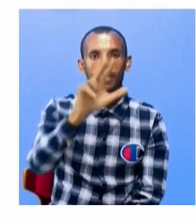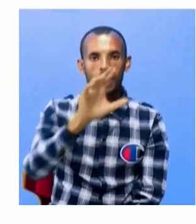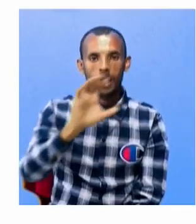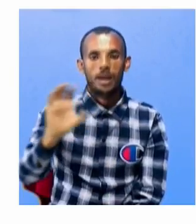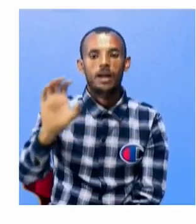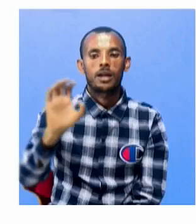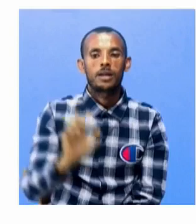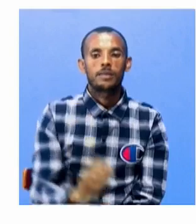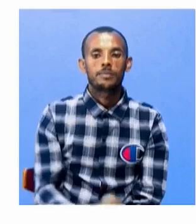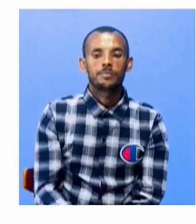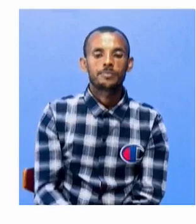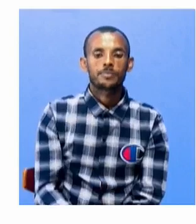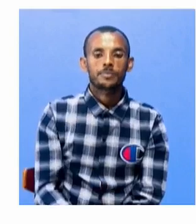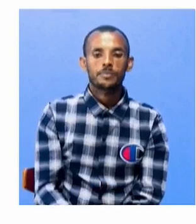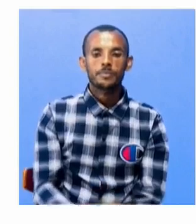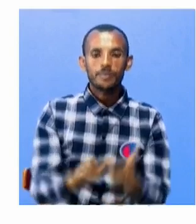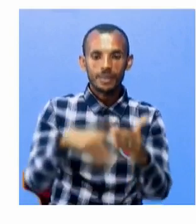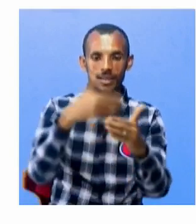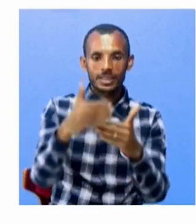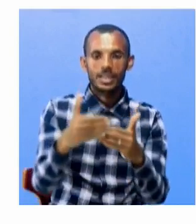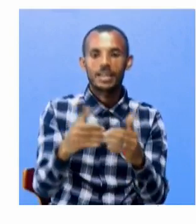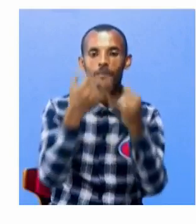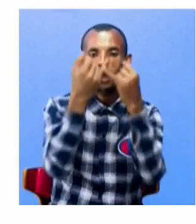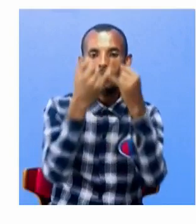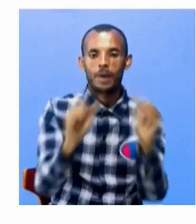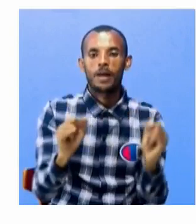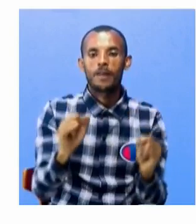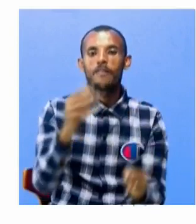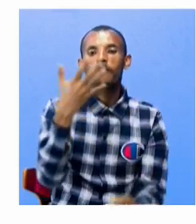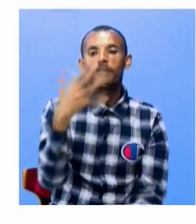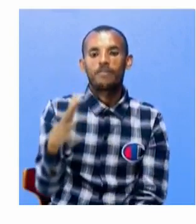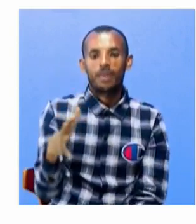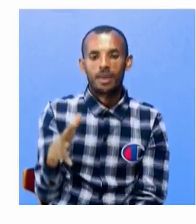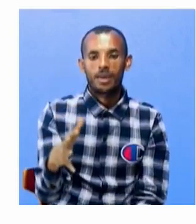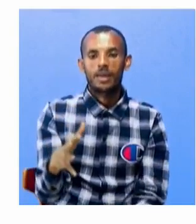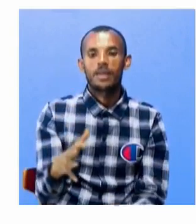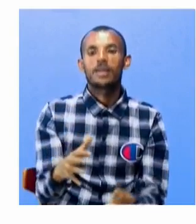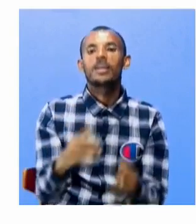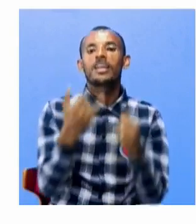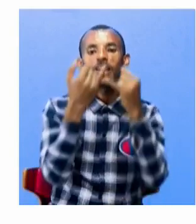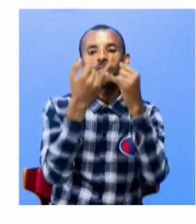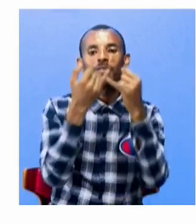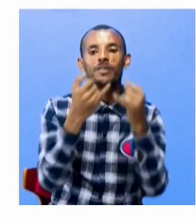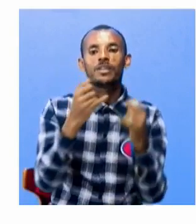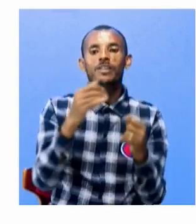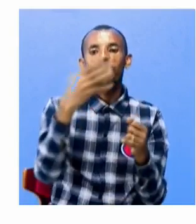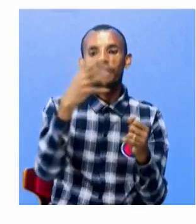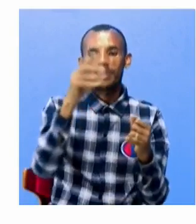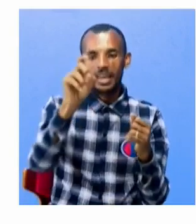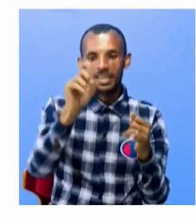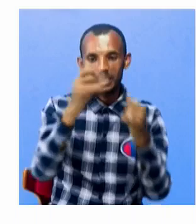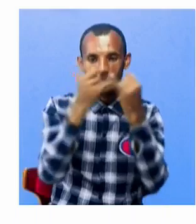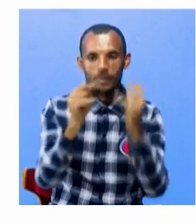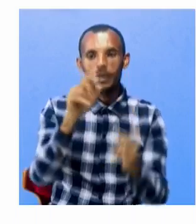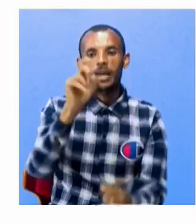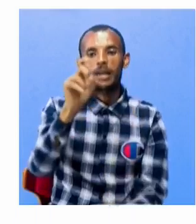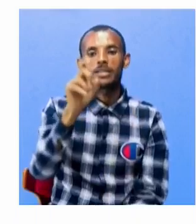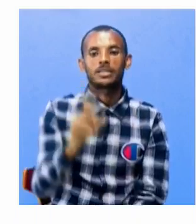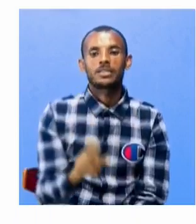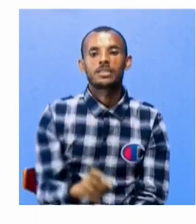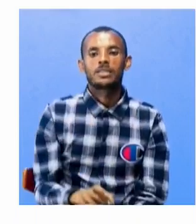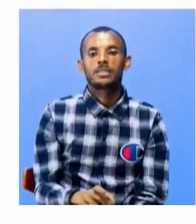300. And then divide both sides by 15 to solve for x.